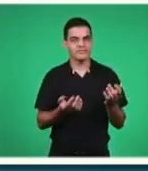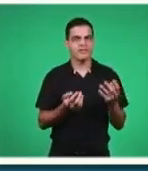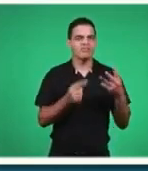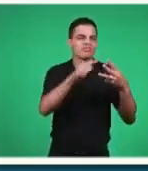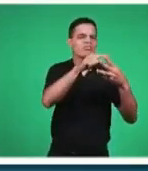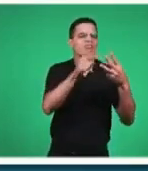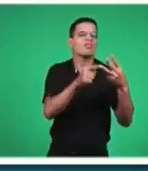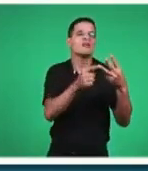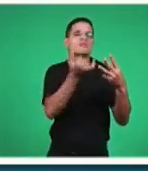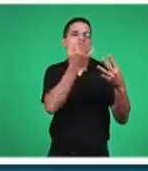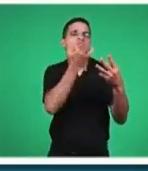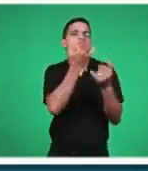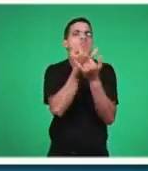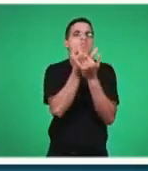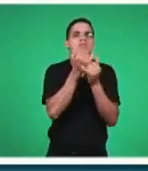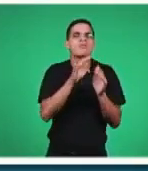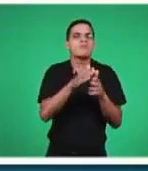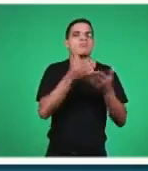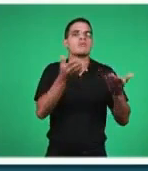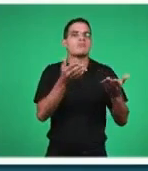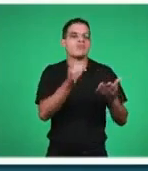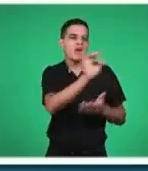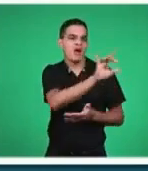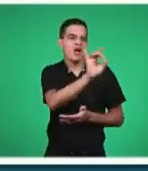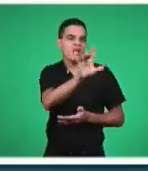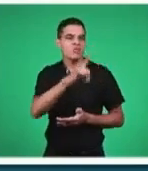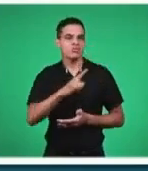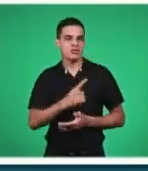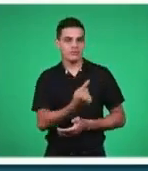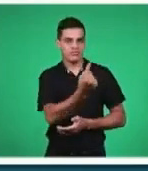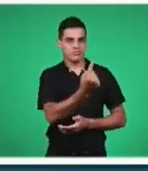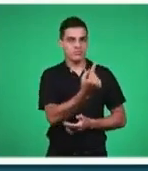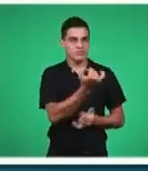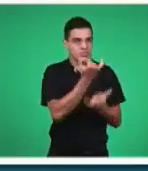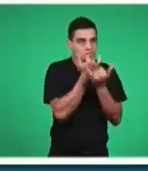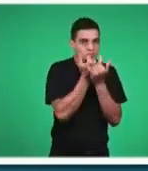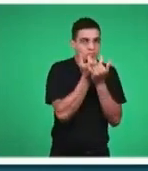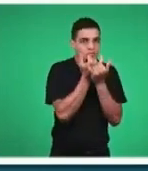So there were three excuses, or people